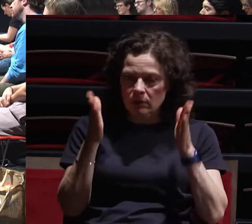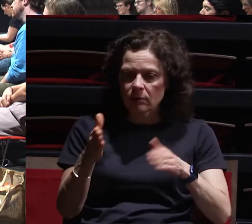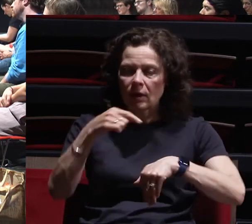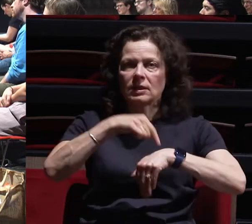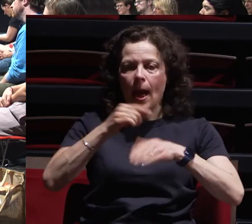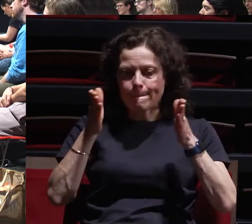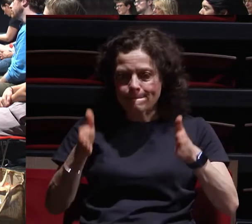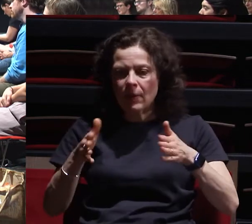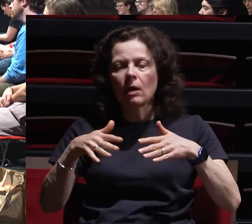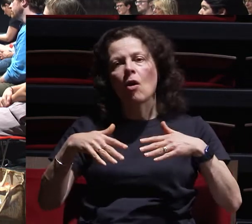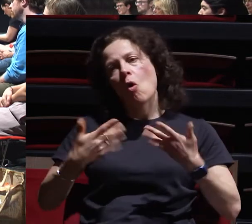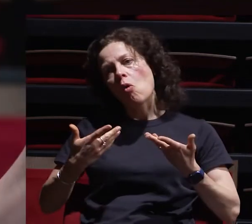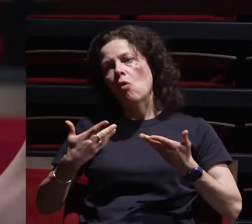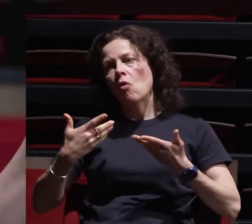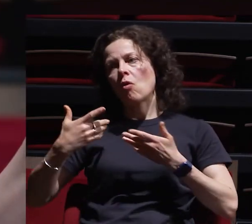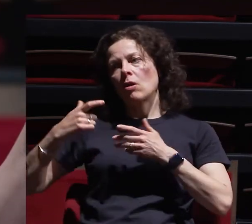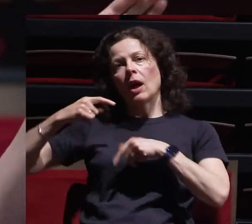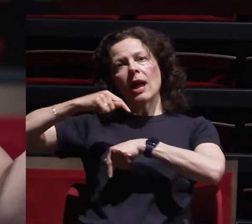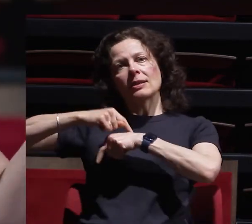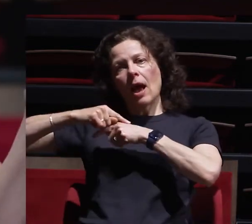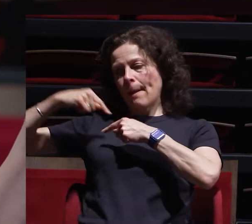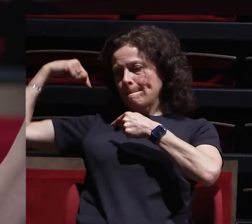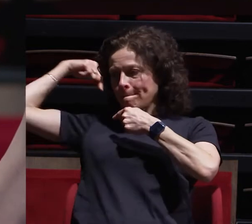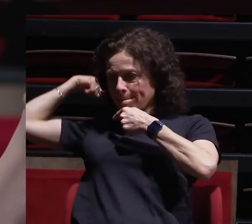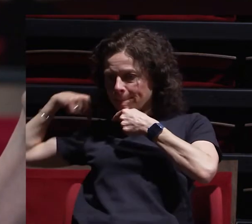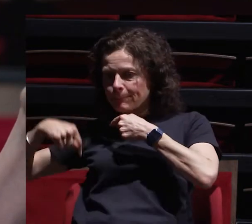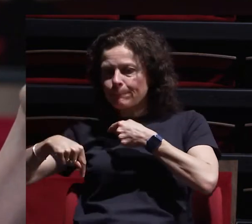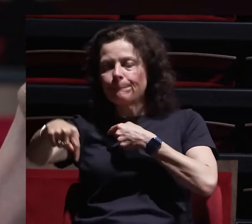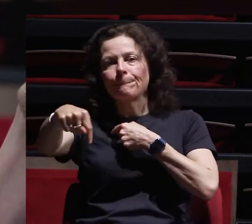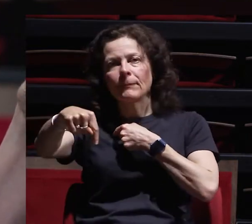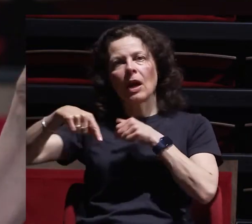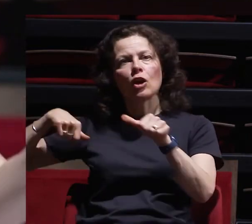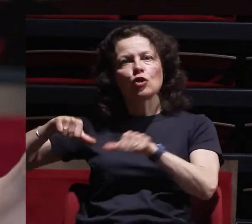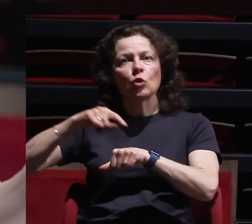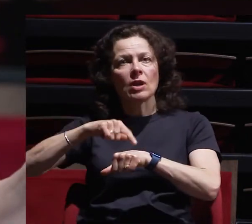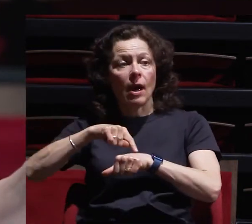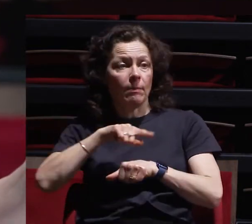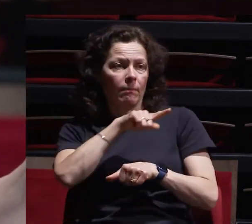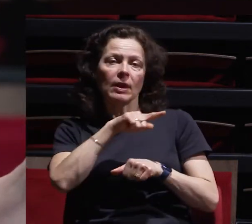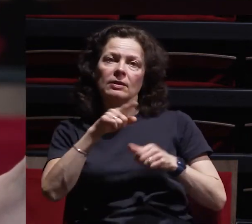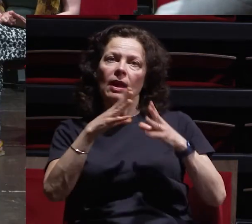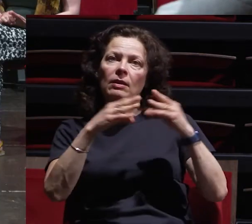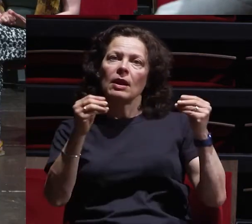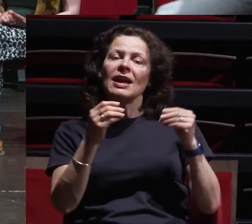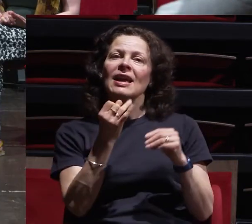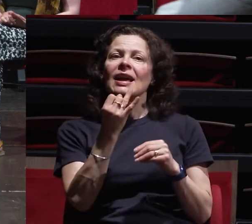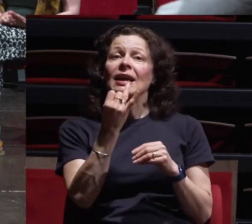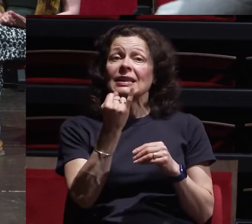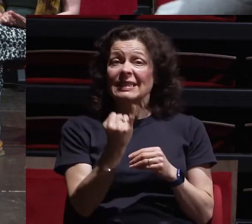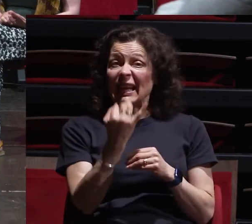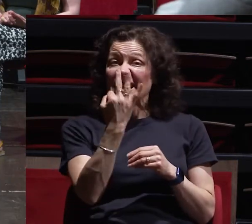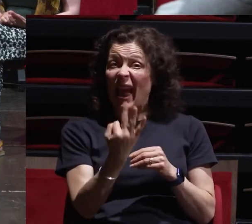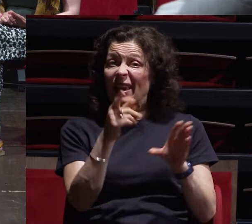moment in time, or a chronological story over a much shorter period, because